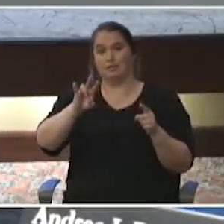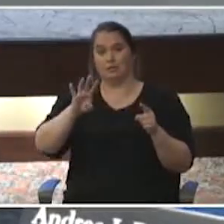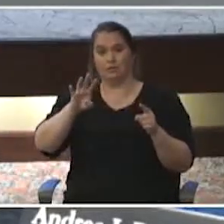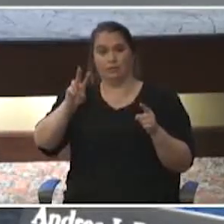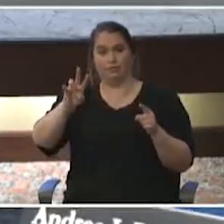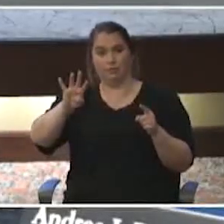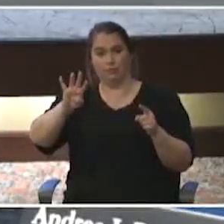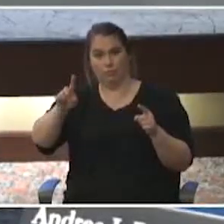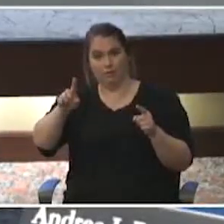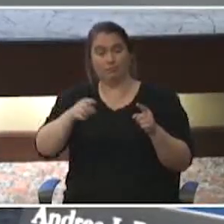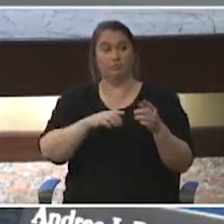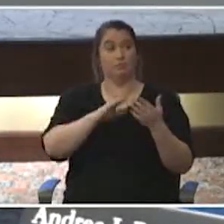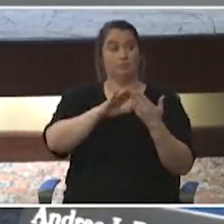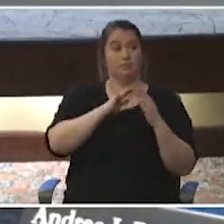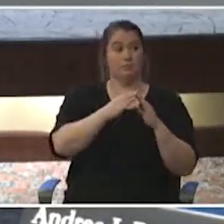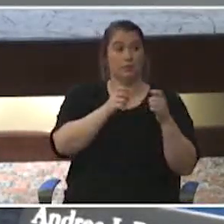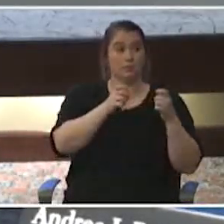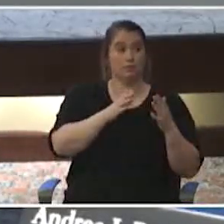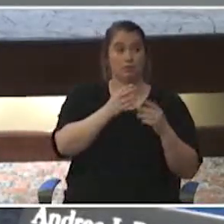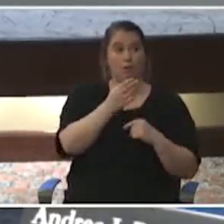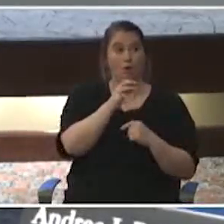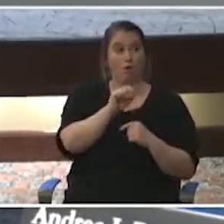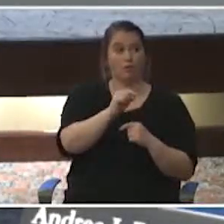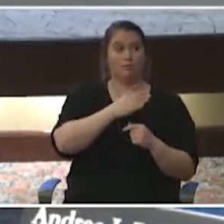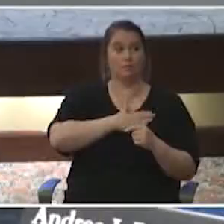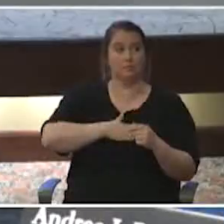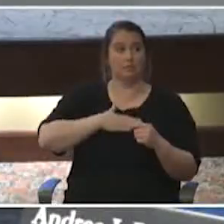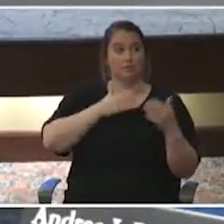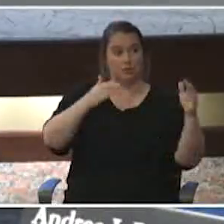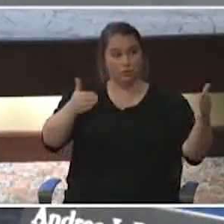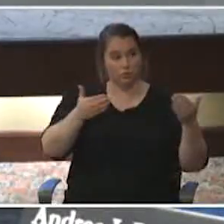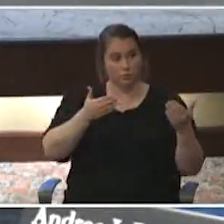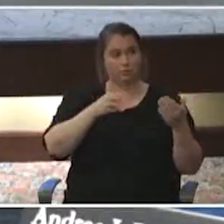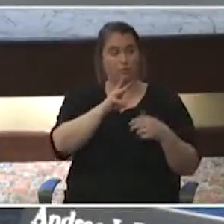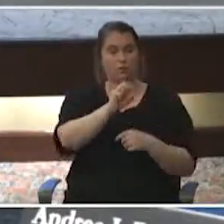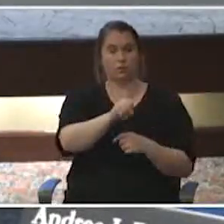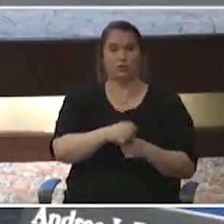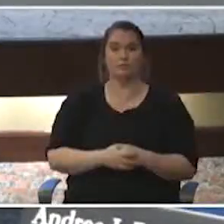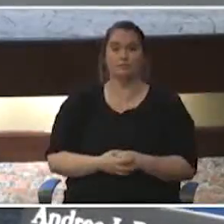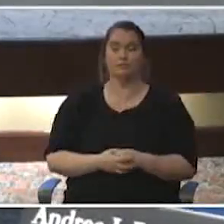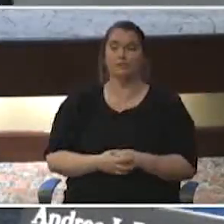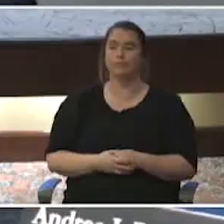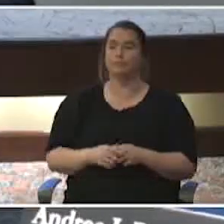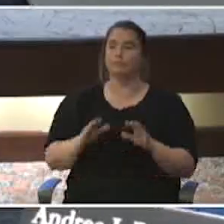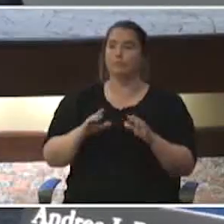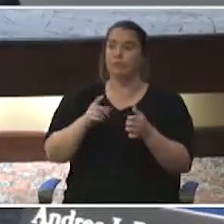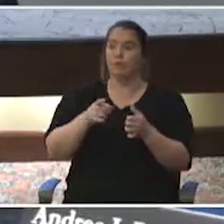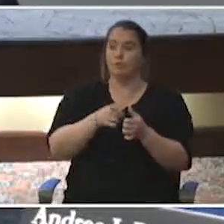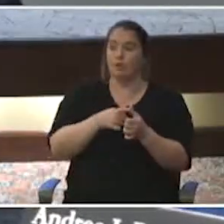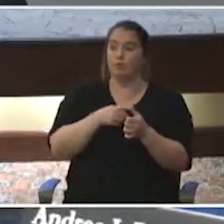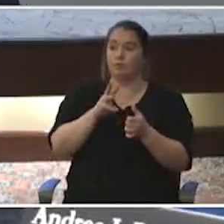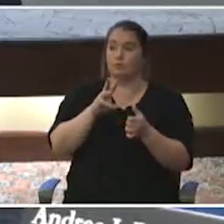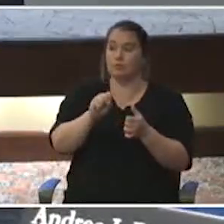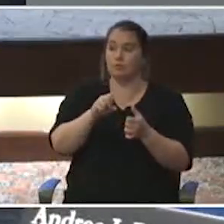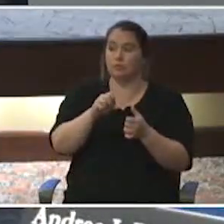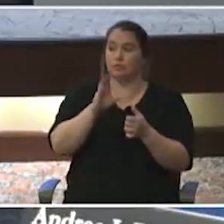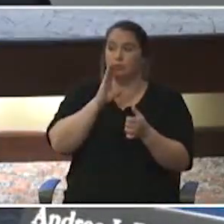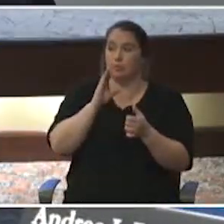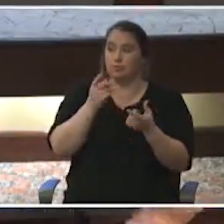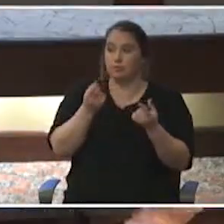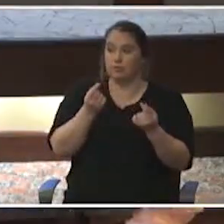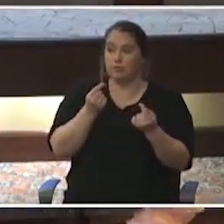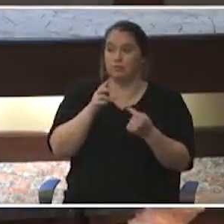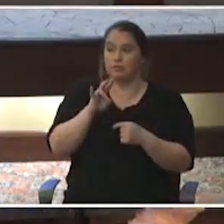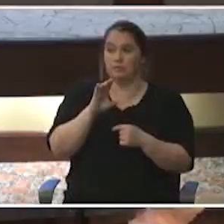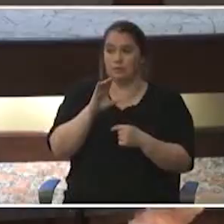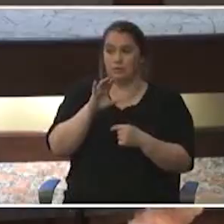2025-741. Assistant City Manager Holt, would you please introduce the first work session? Mayor and council, the first work session, item 2025-737,